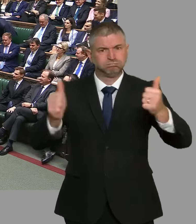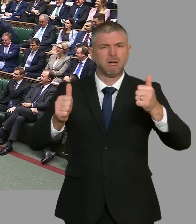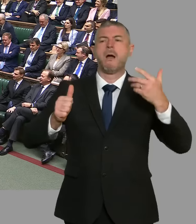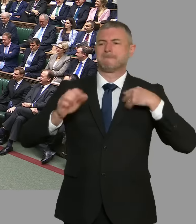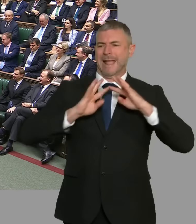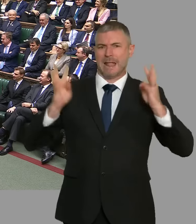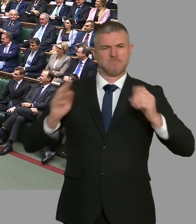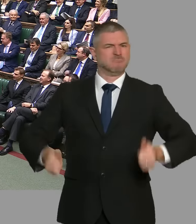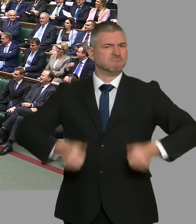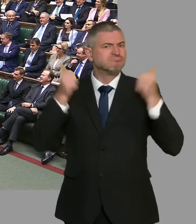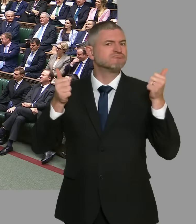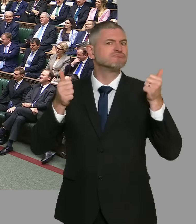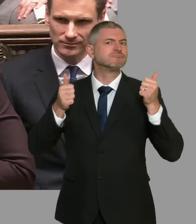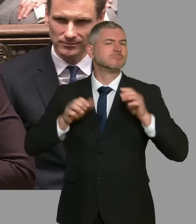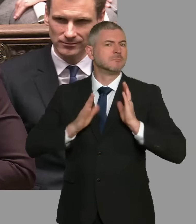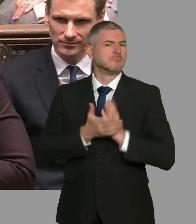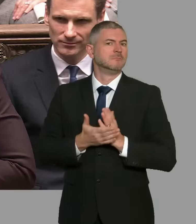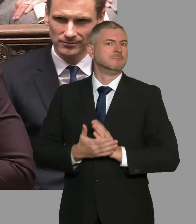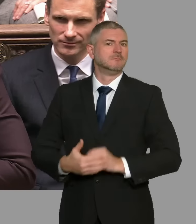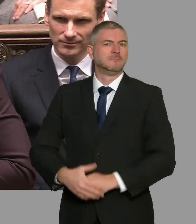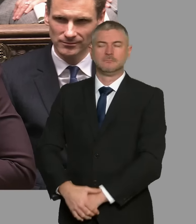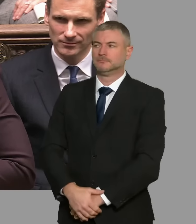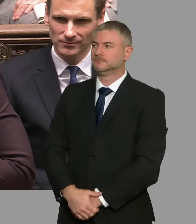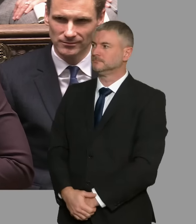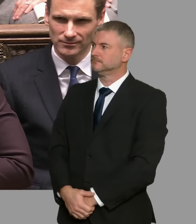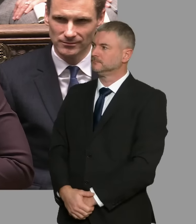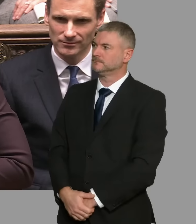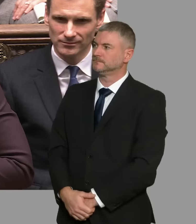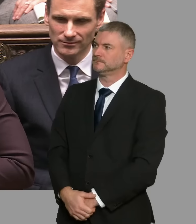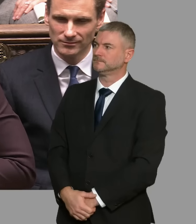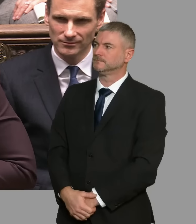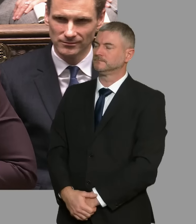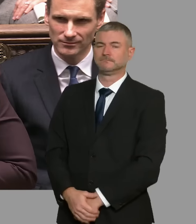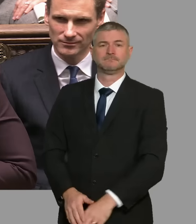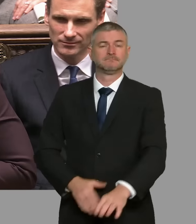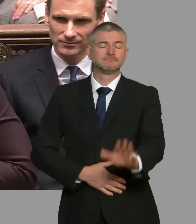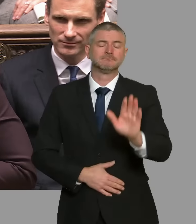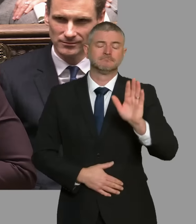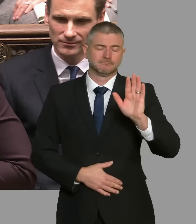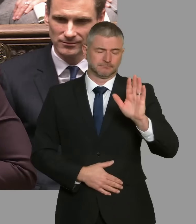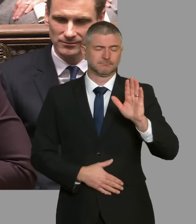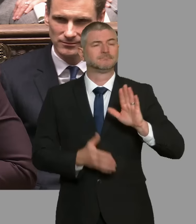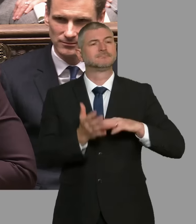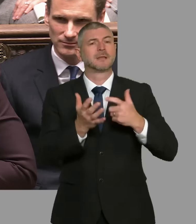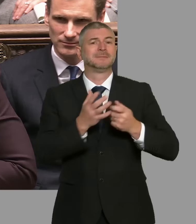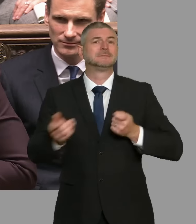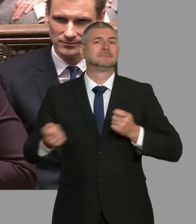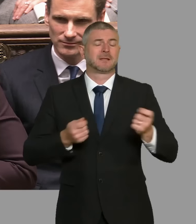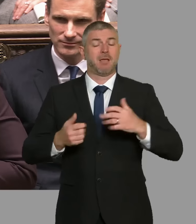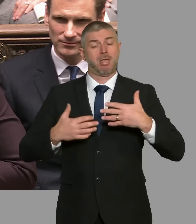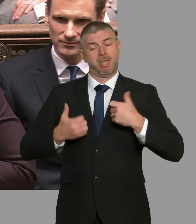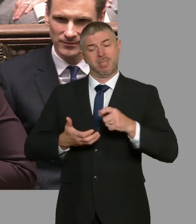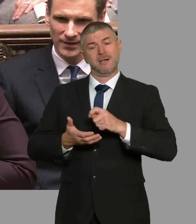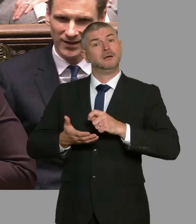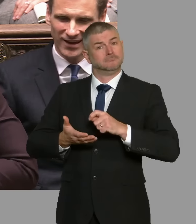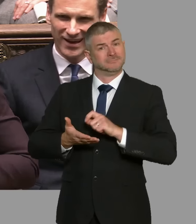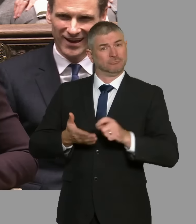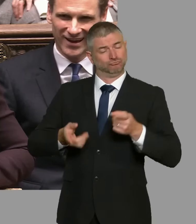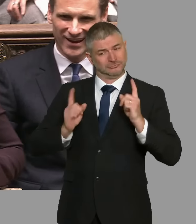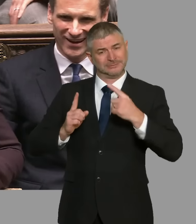Mr. Speaker, what we heard the Health Secretary say this morning was that he wants to cut waiting lists, but we all know that there's only one waiting list that he really